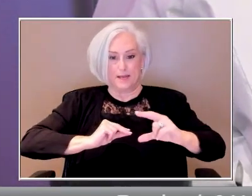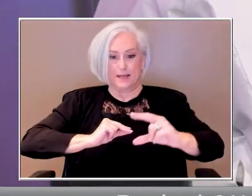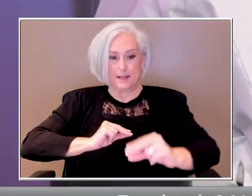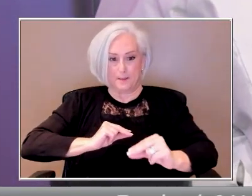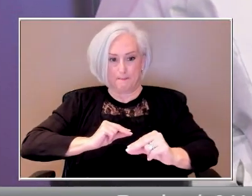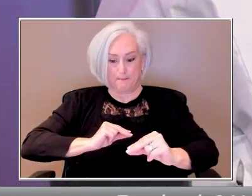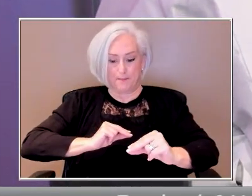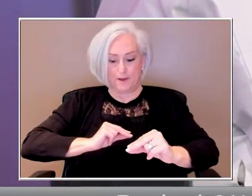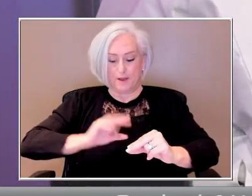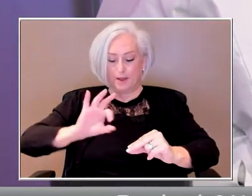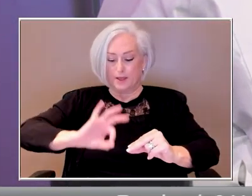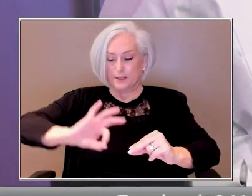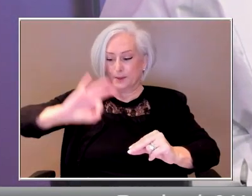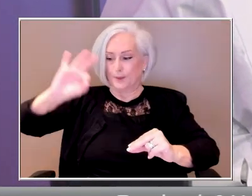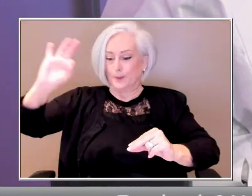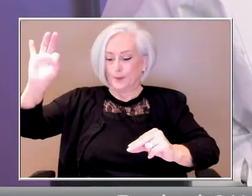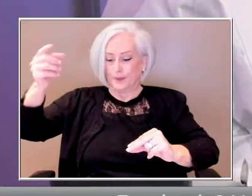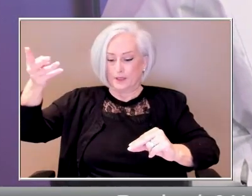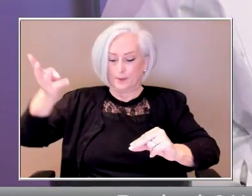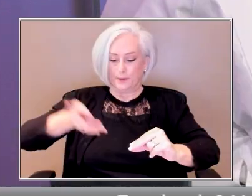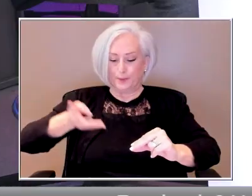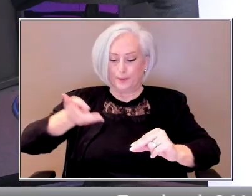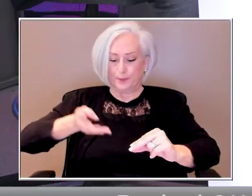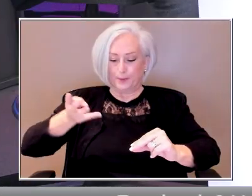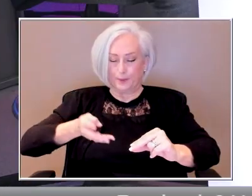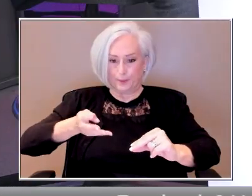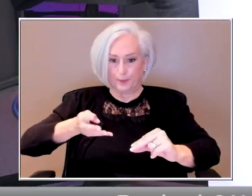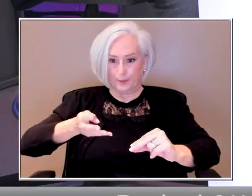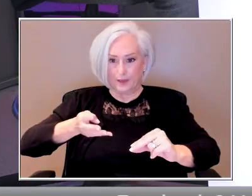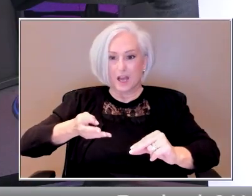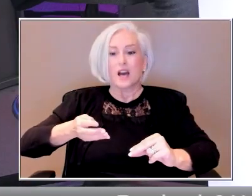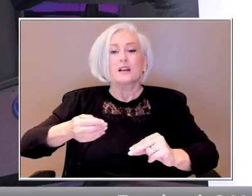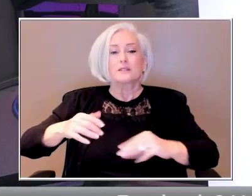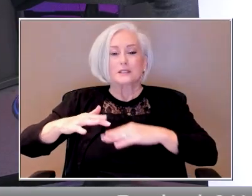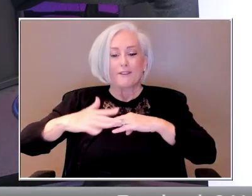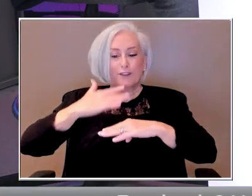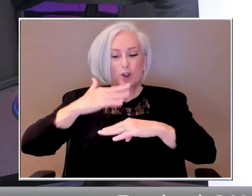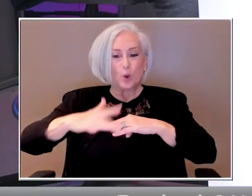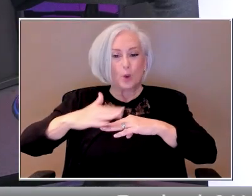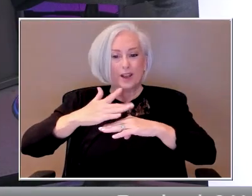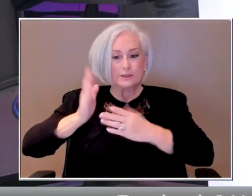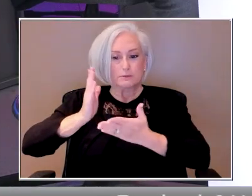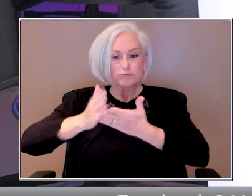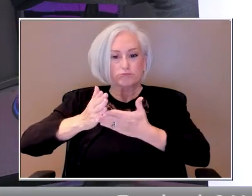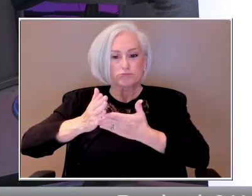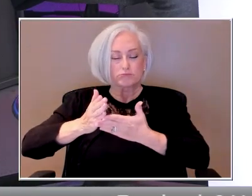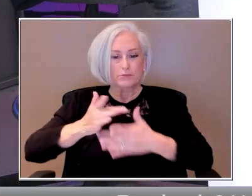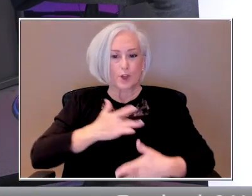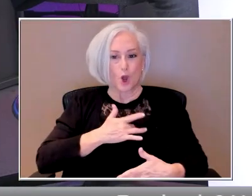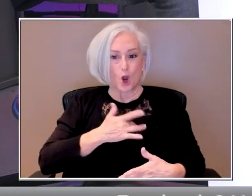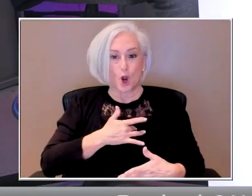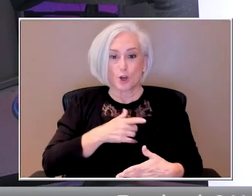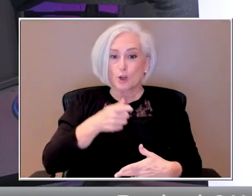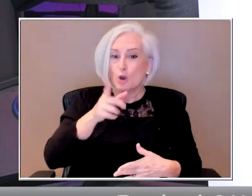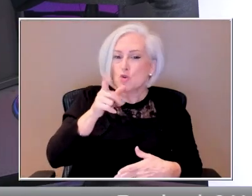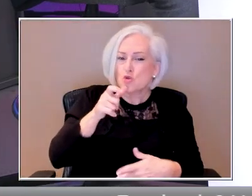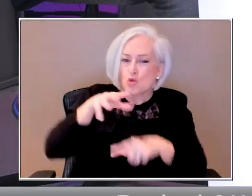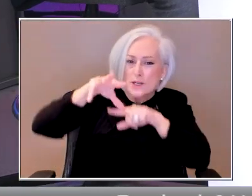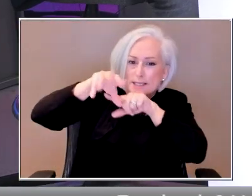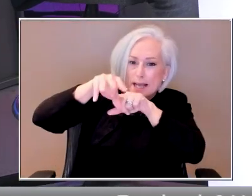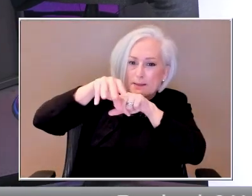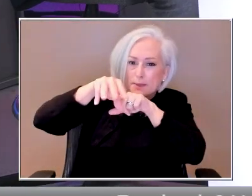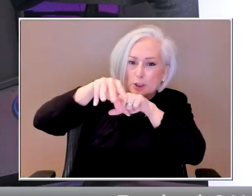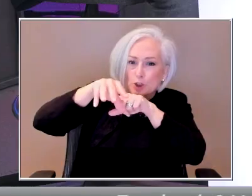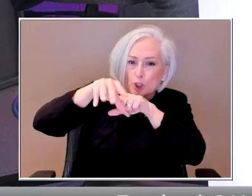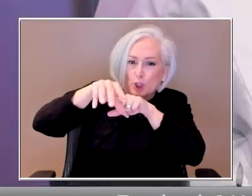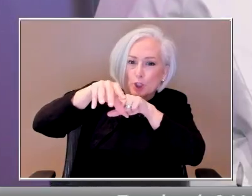to the coronary arteries to stop the heart. Now, are you taking the pictures during the surgery? Do you have a person that takes them for you? This must have been